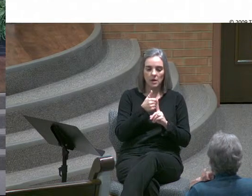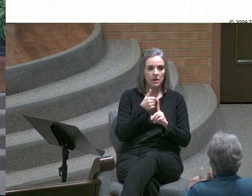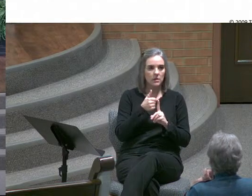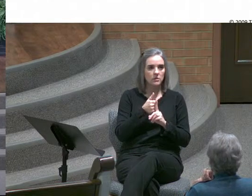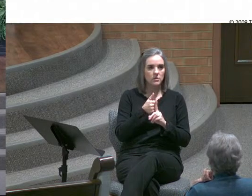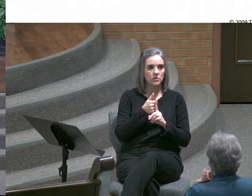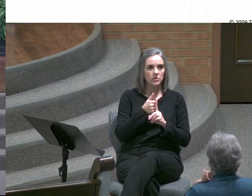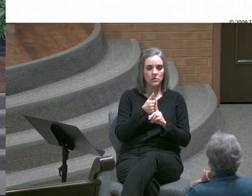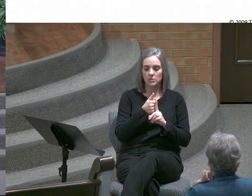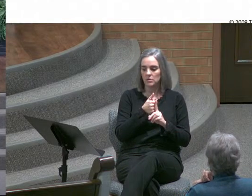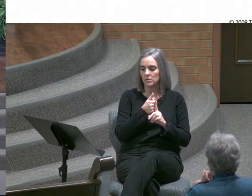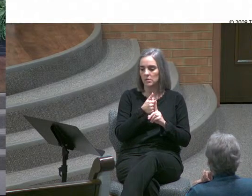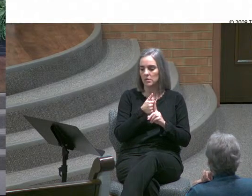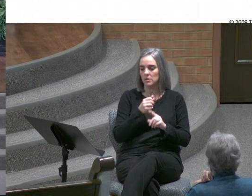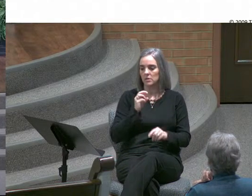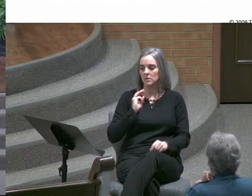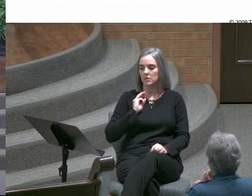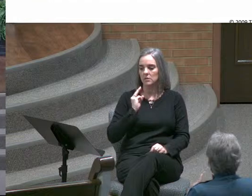Christ.